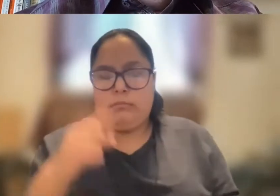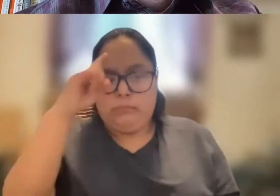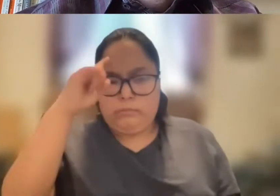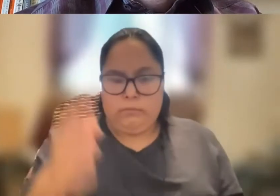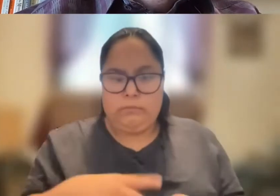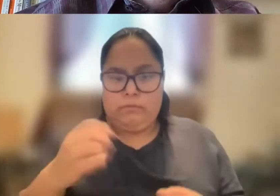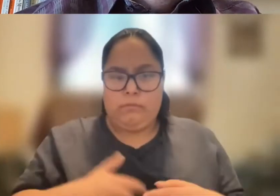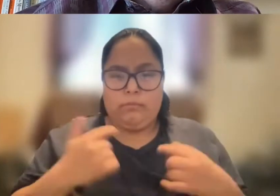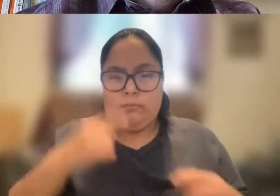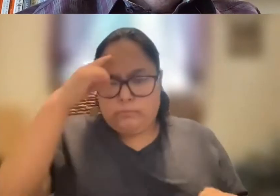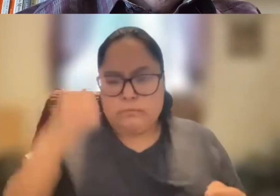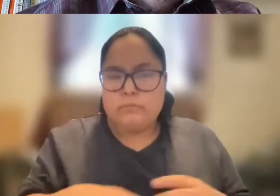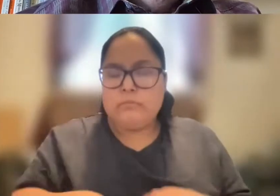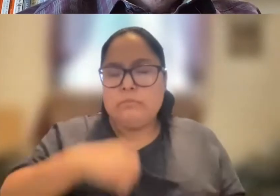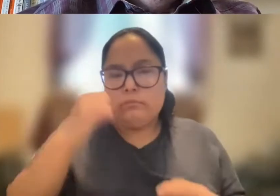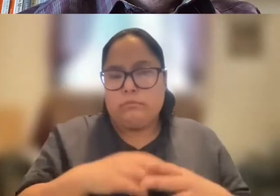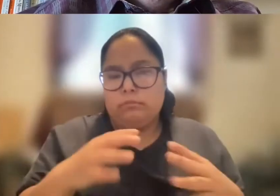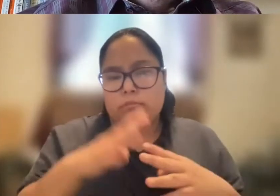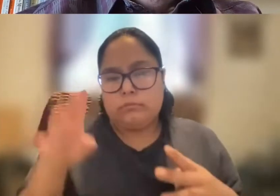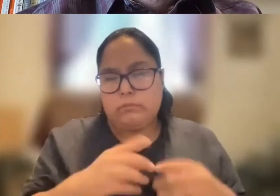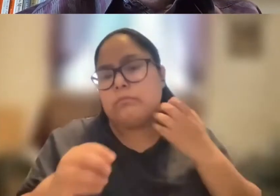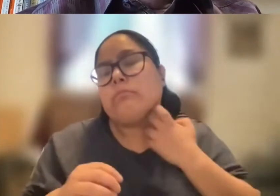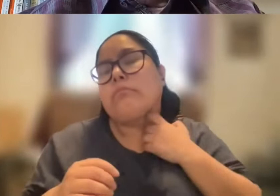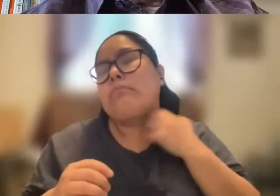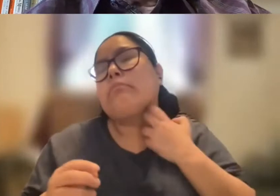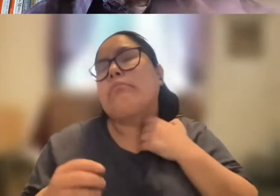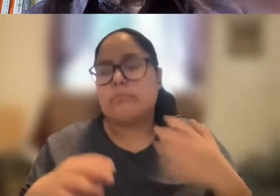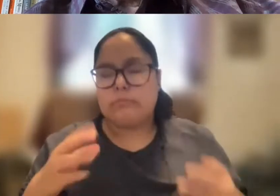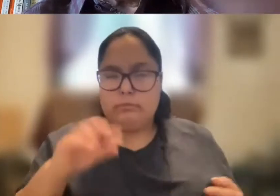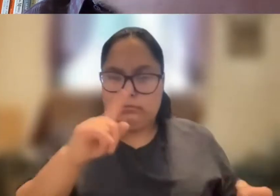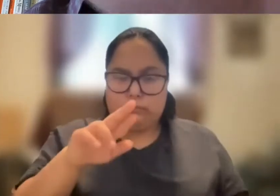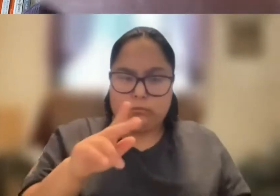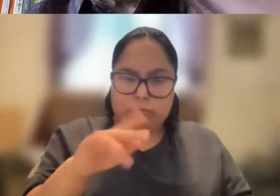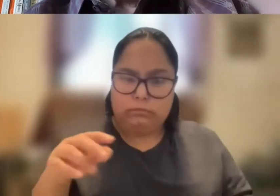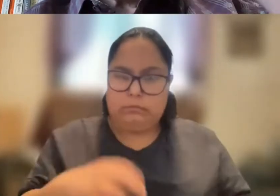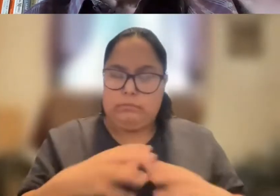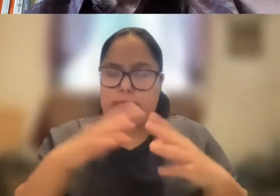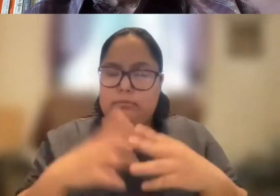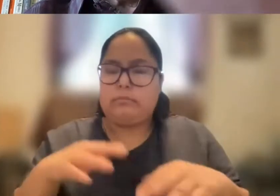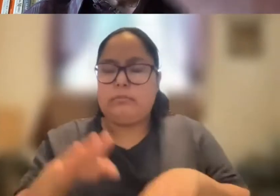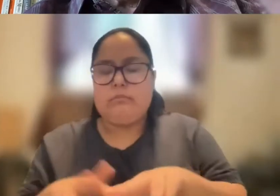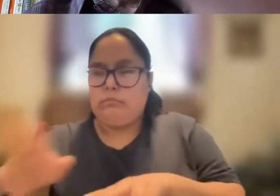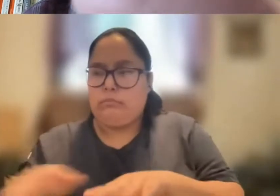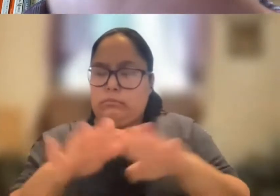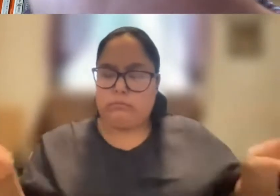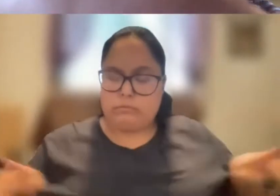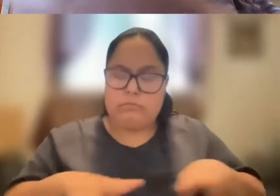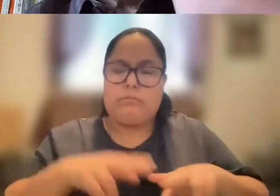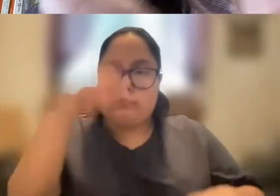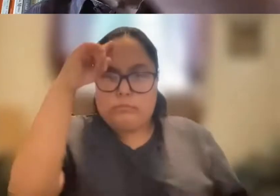military was allowed to participate in a pride parade. And being in Toronto in uniform, marching in that parade,